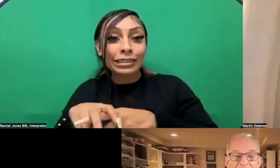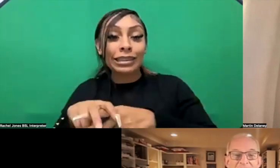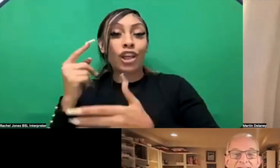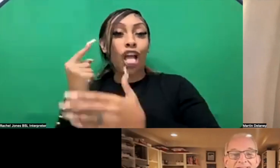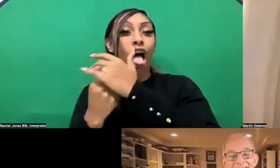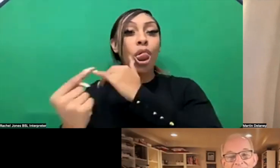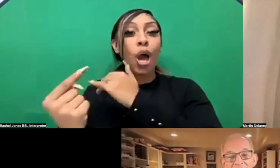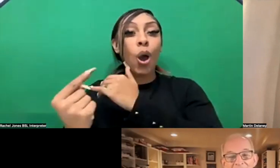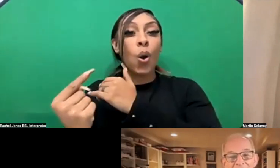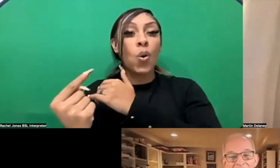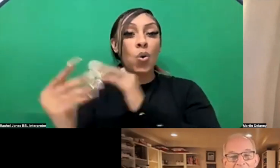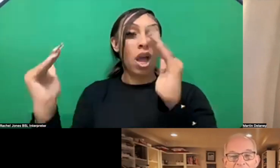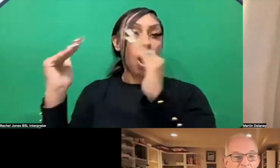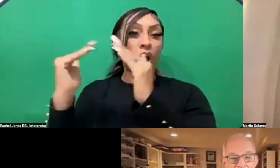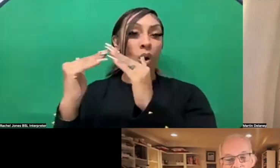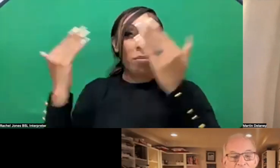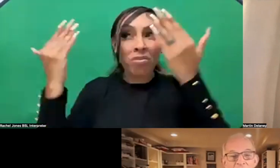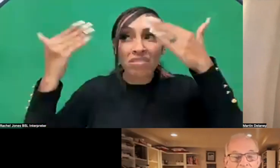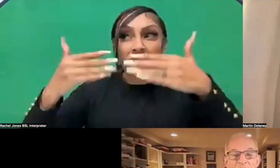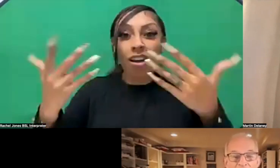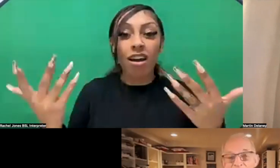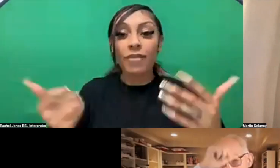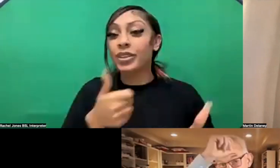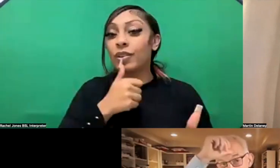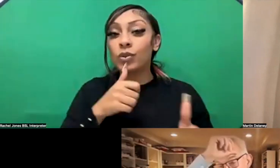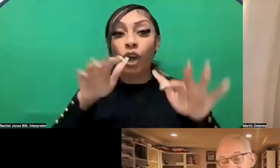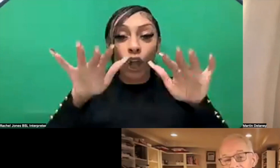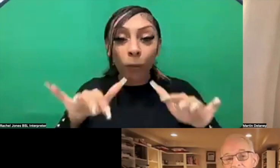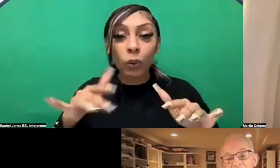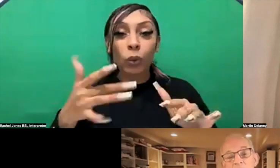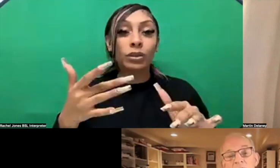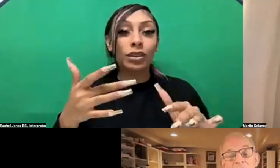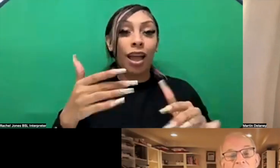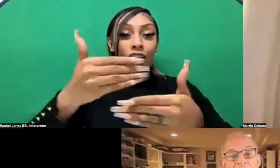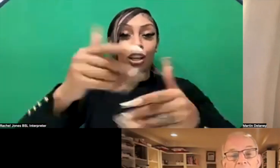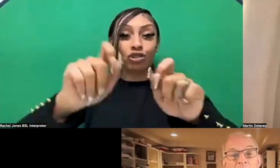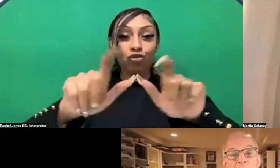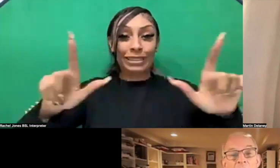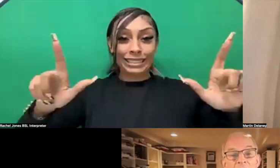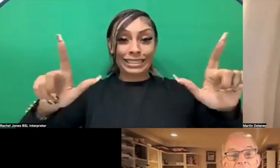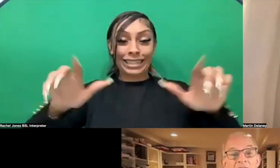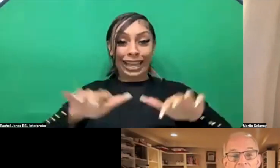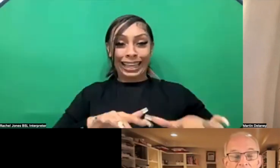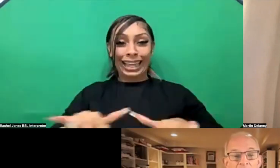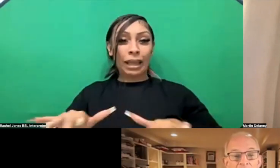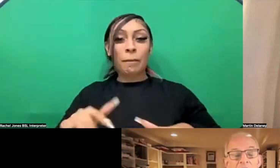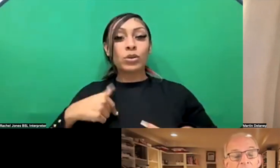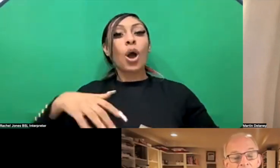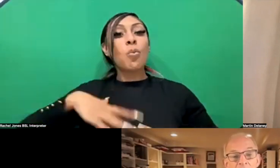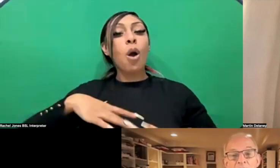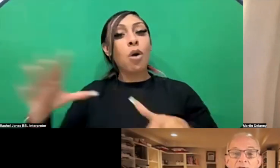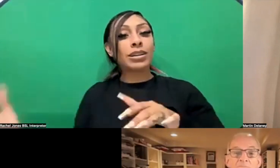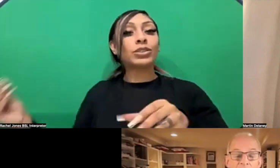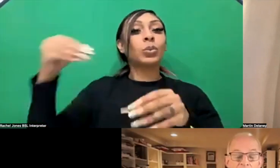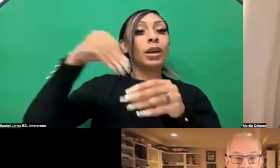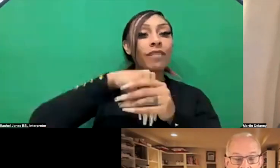dark and using a computer screen and a keyboard. And I wanted something that was more about live performance. So I